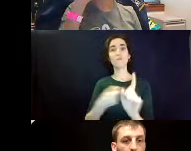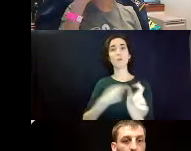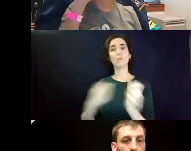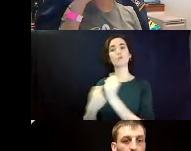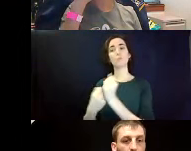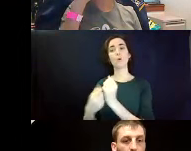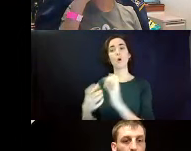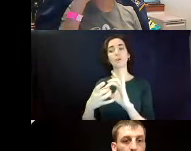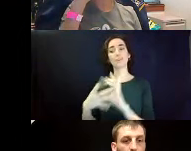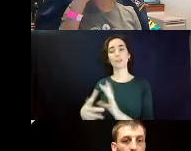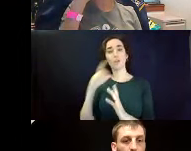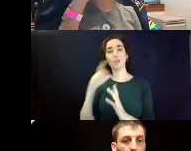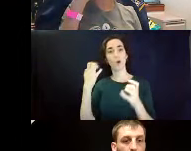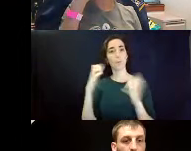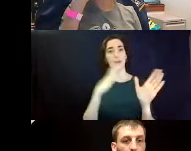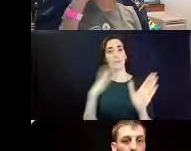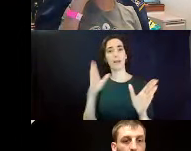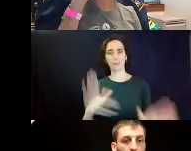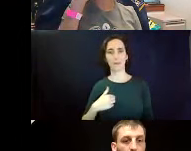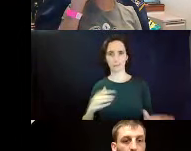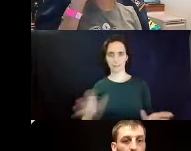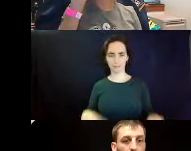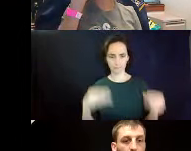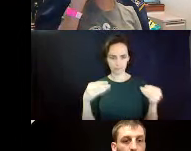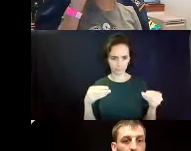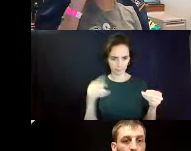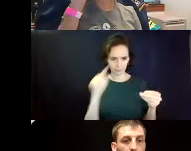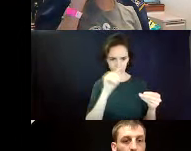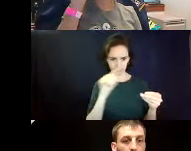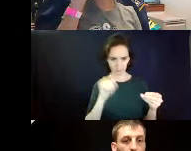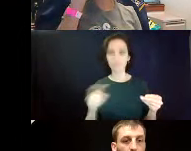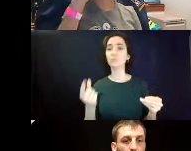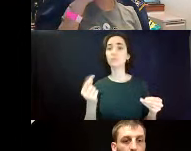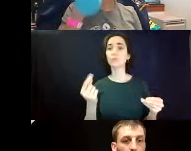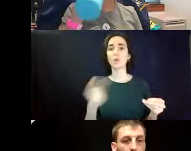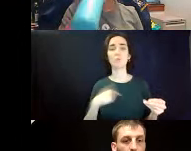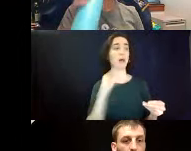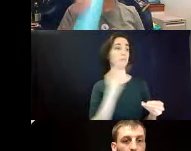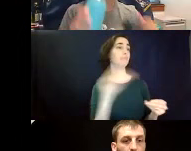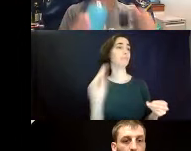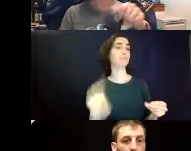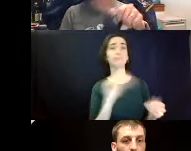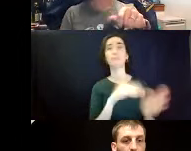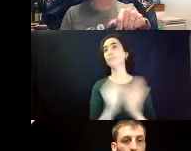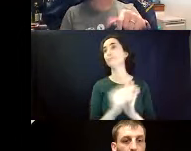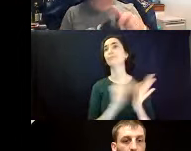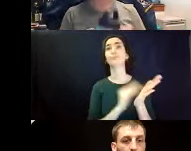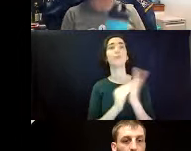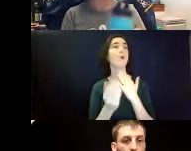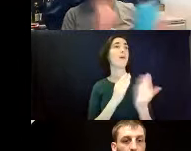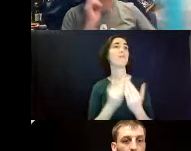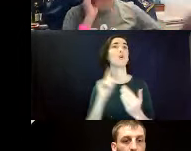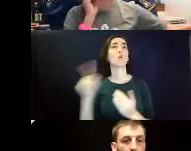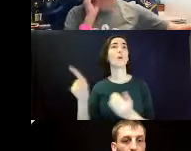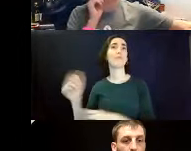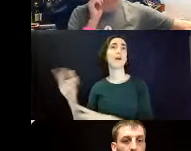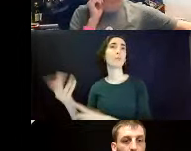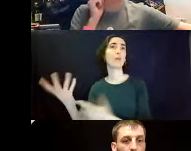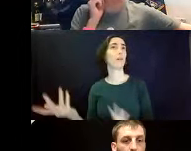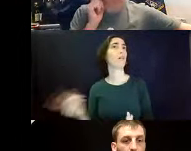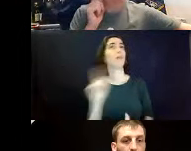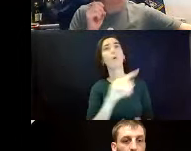to make our emergency plan. And I filled out just some random things. Okay, we're gonna go to this hotel, we're gonna go to that hotel,